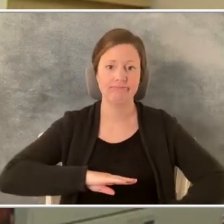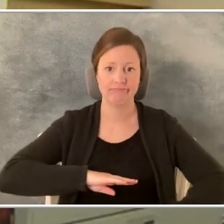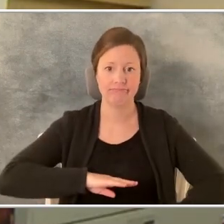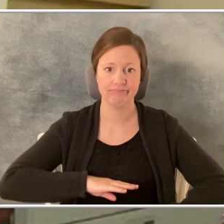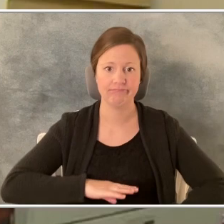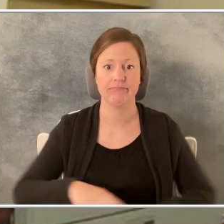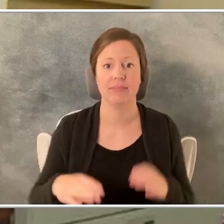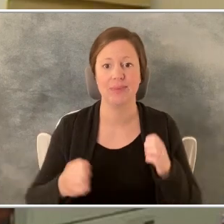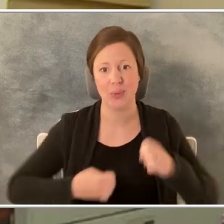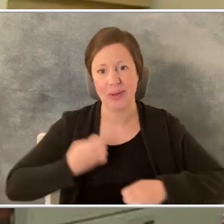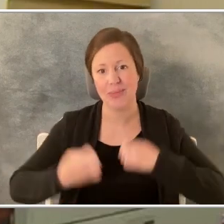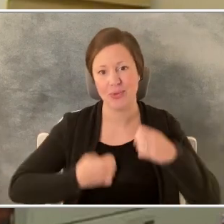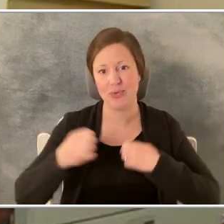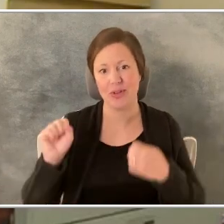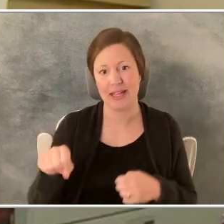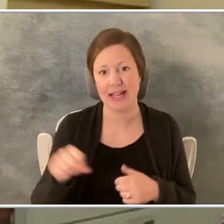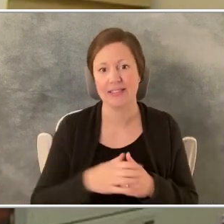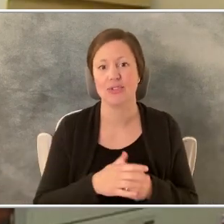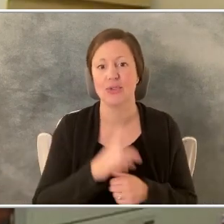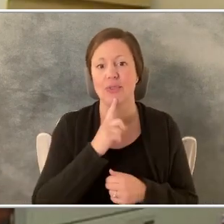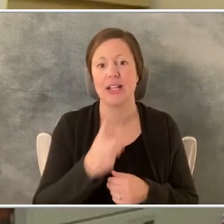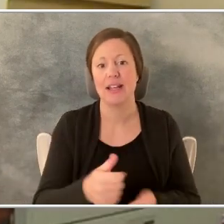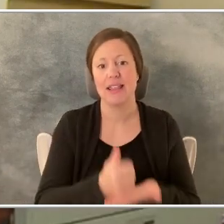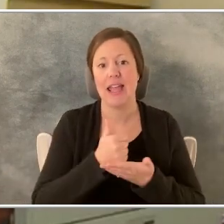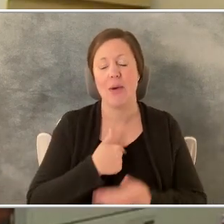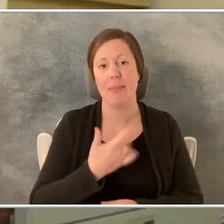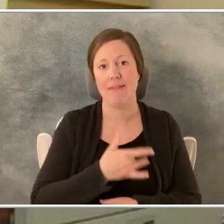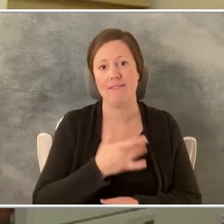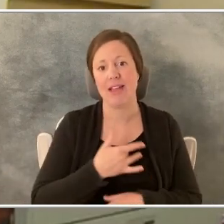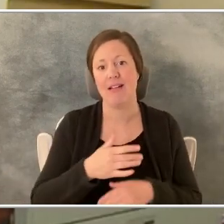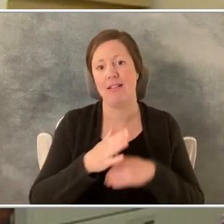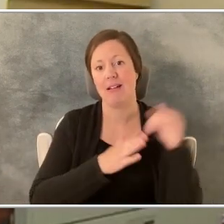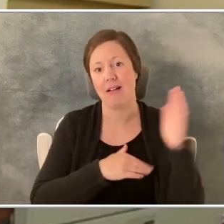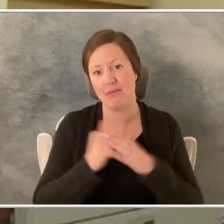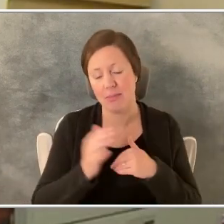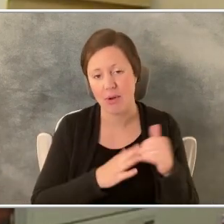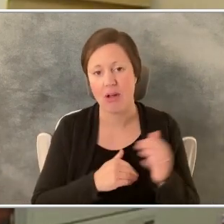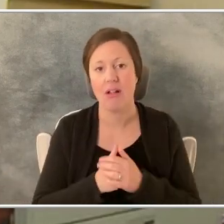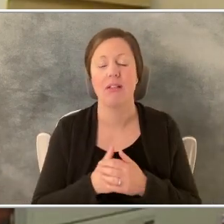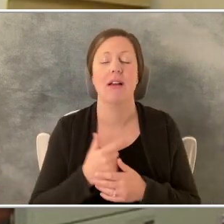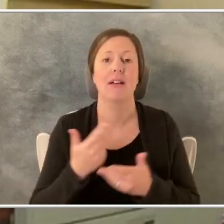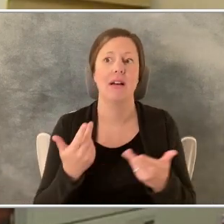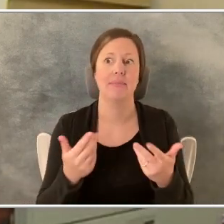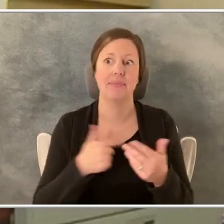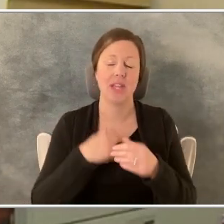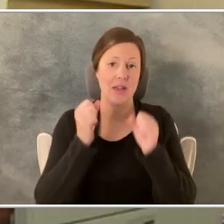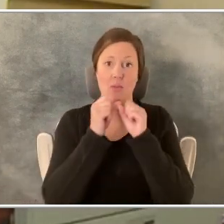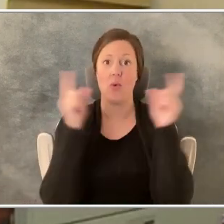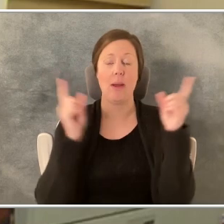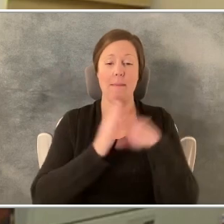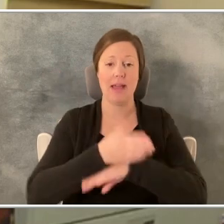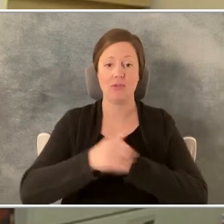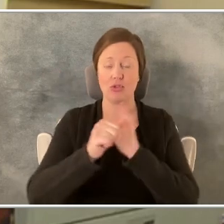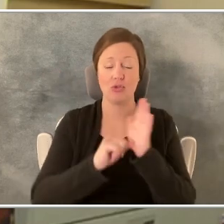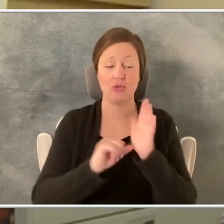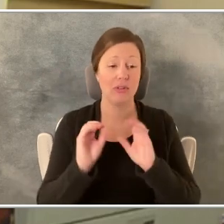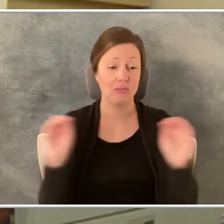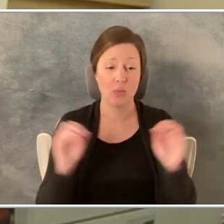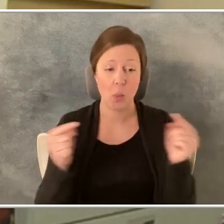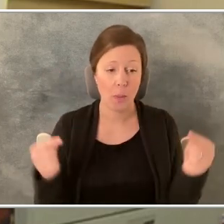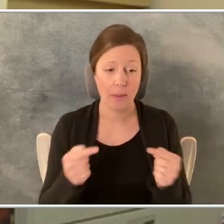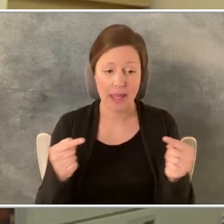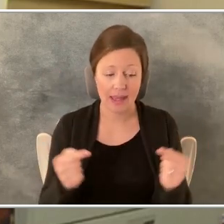Emotional. They made me very comfortable going into surgery. I woke up, was not in pain,